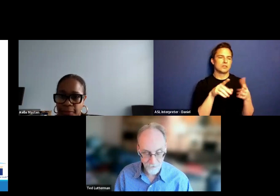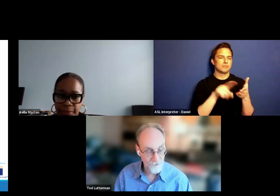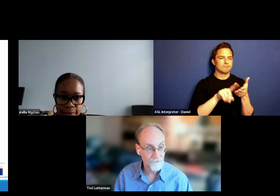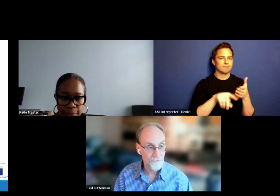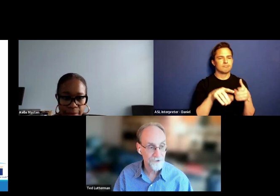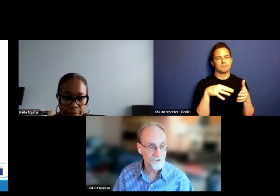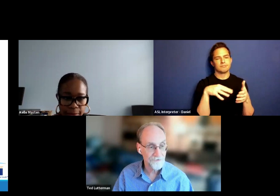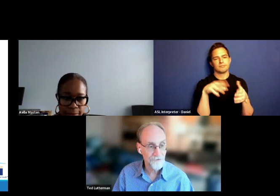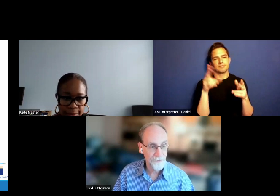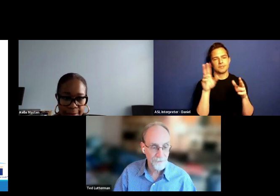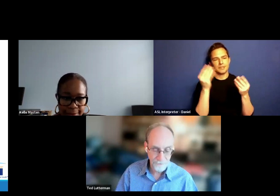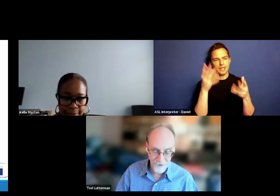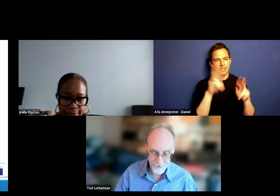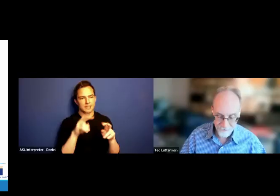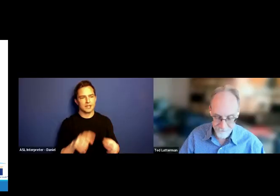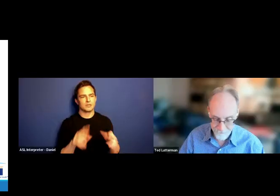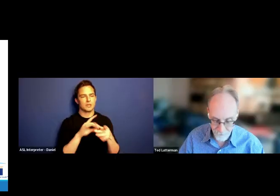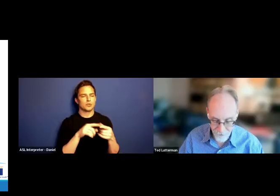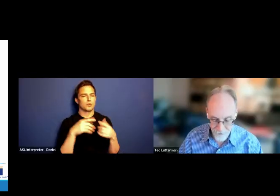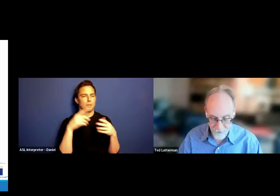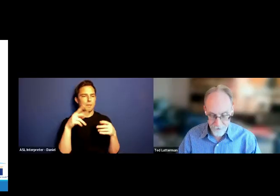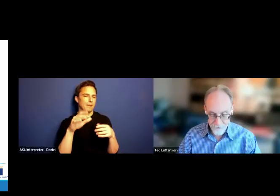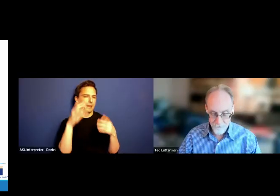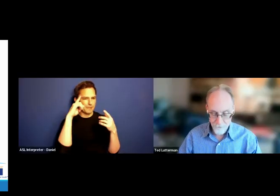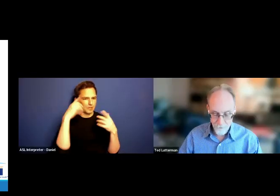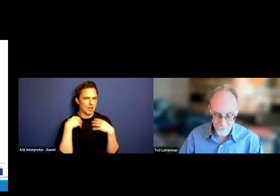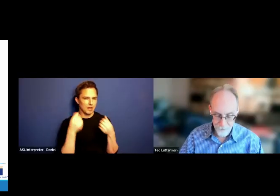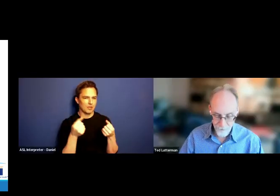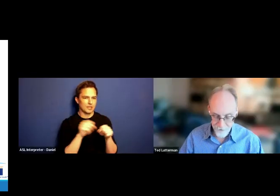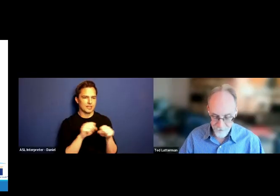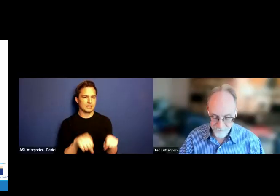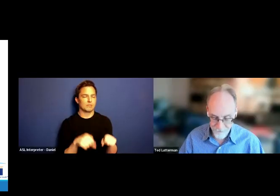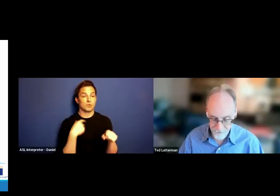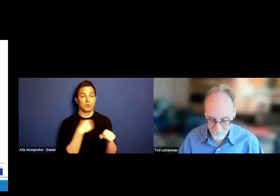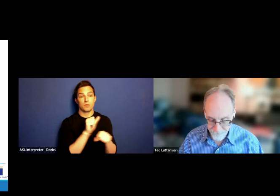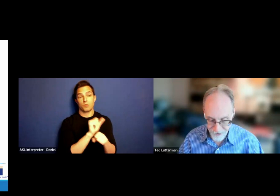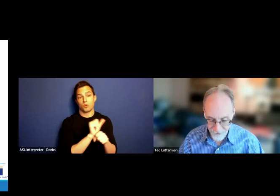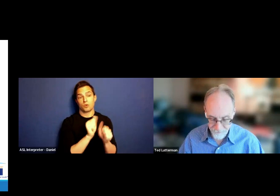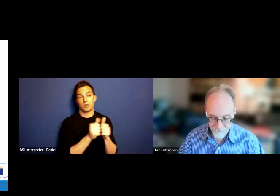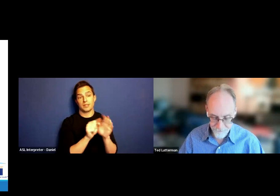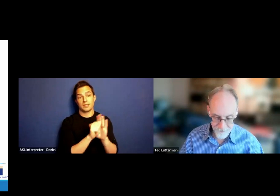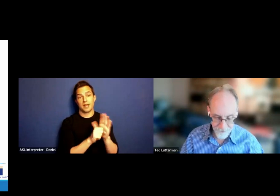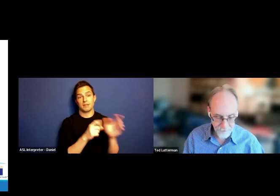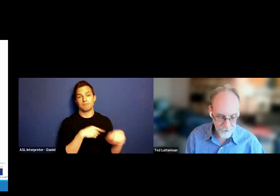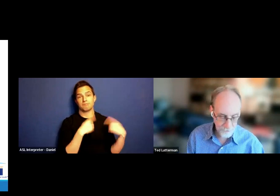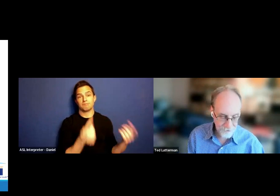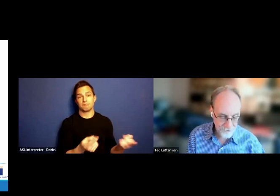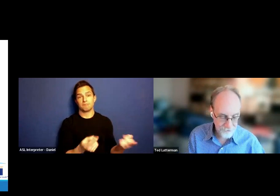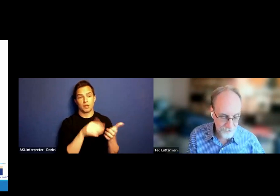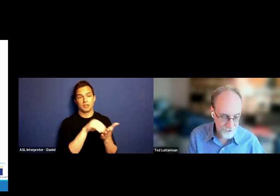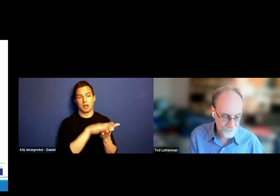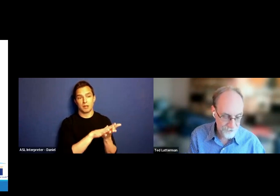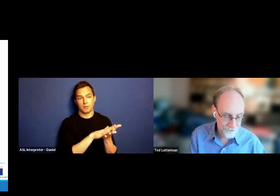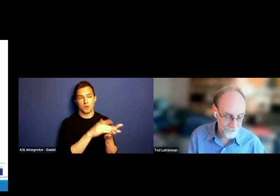and evaluations related to the public mental health system. So we've been working with states for many years to try and document what